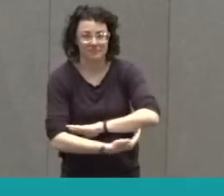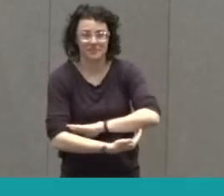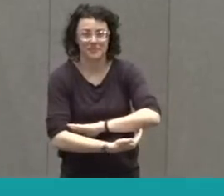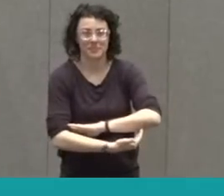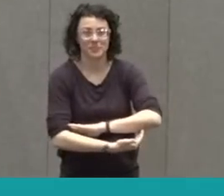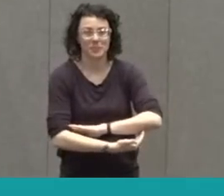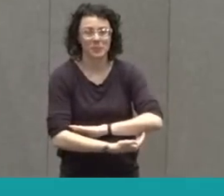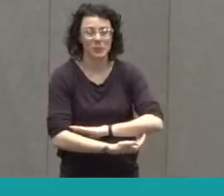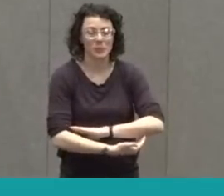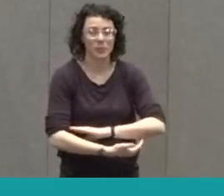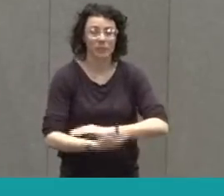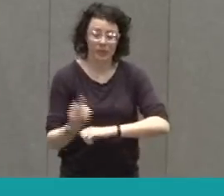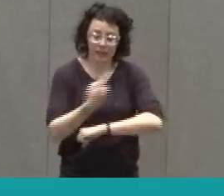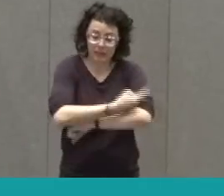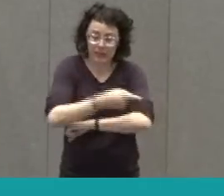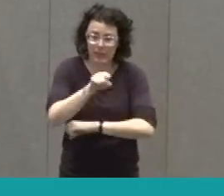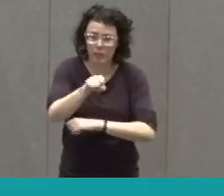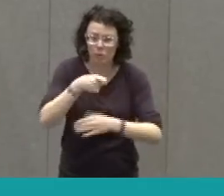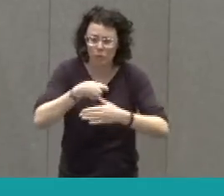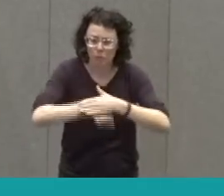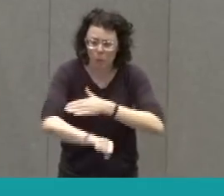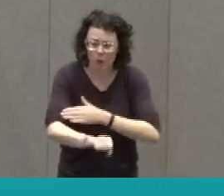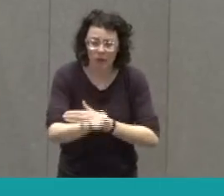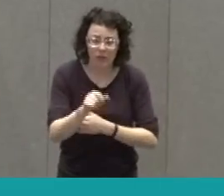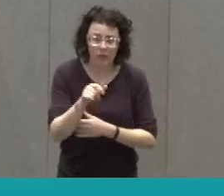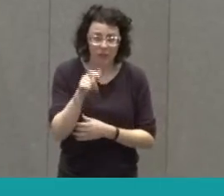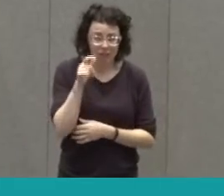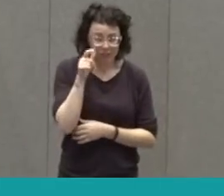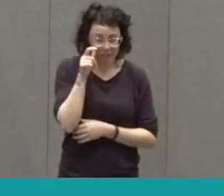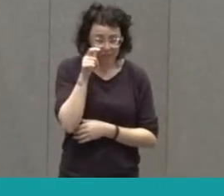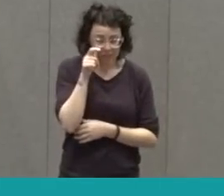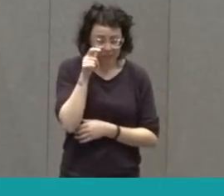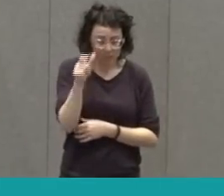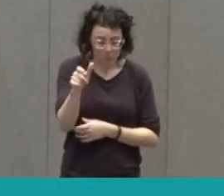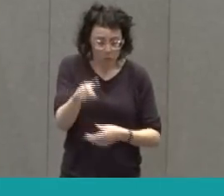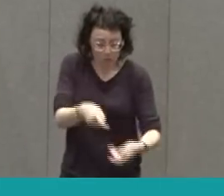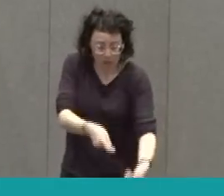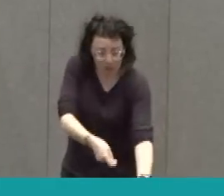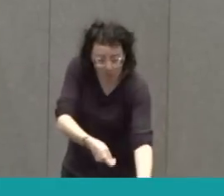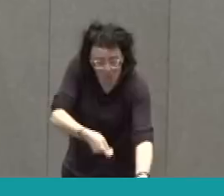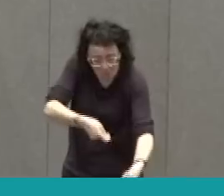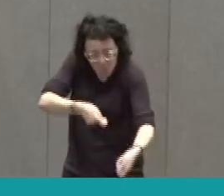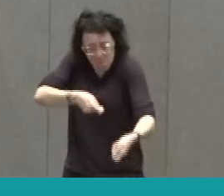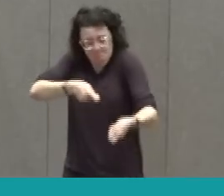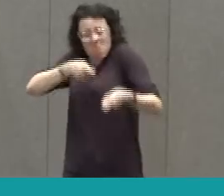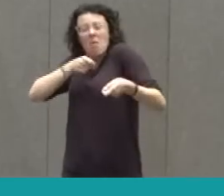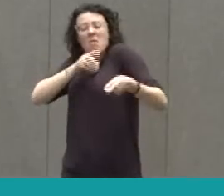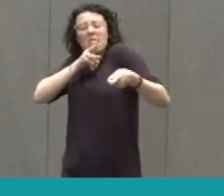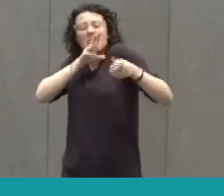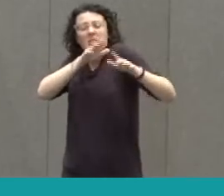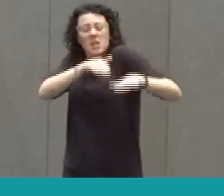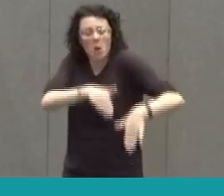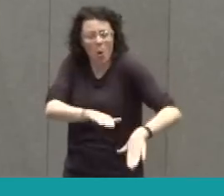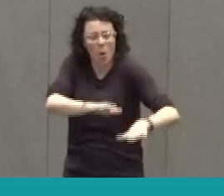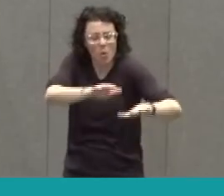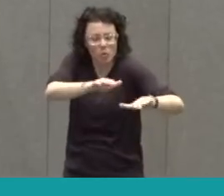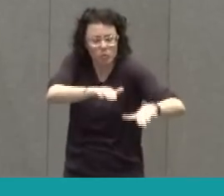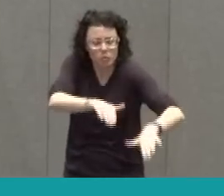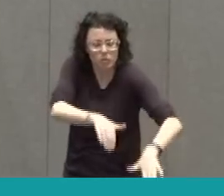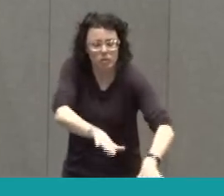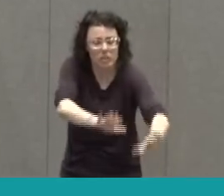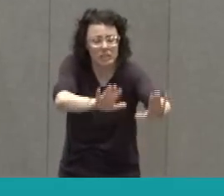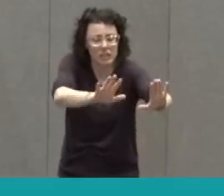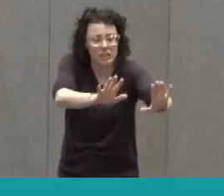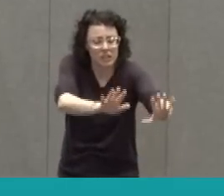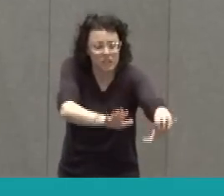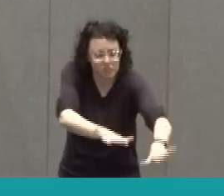On the day you were born, the moon pulled on the ocean below, and wave by wave, a rising tide